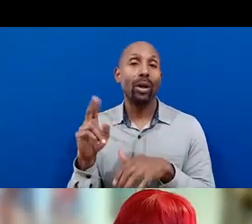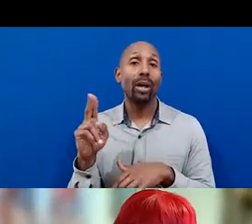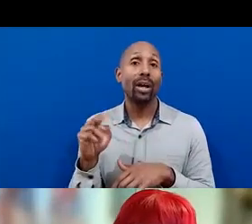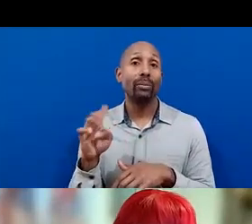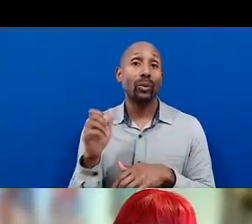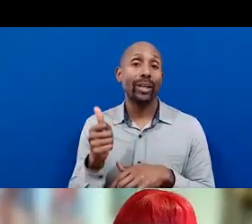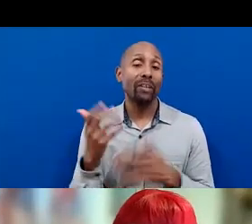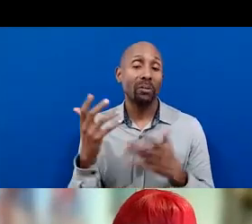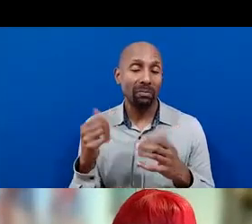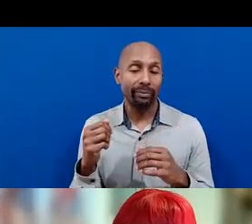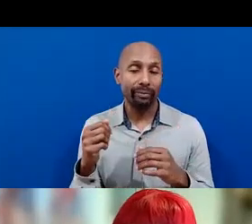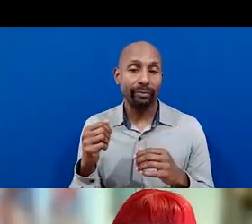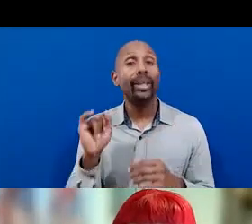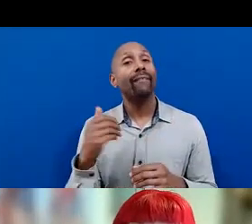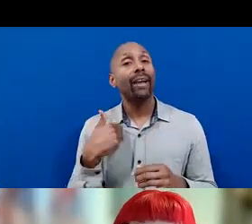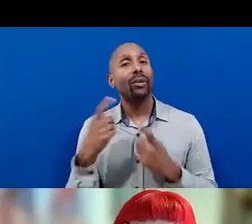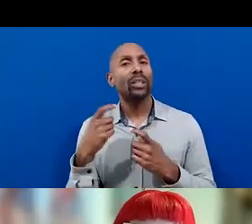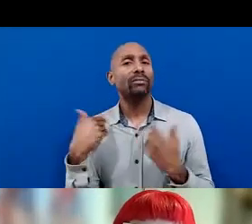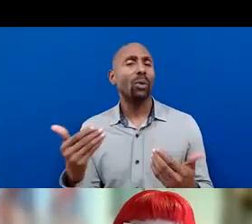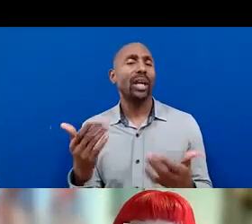All right, if you do, go ahead and ask me.